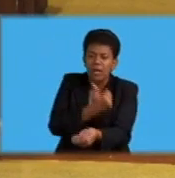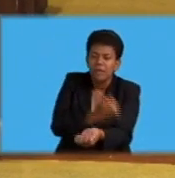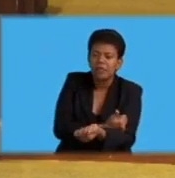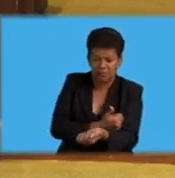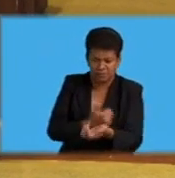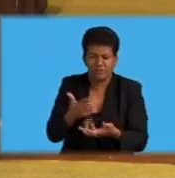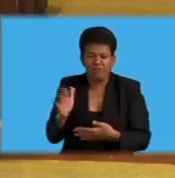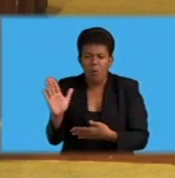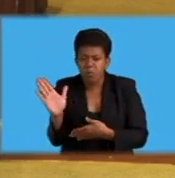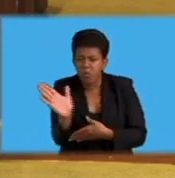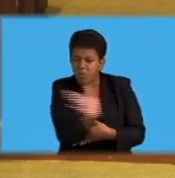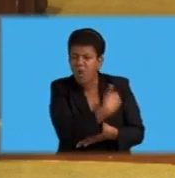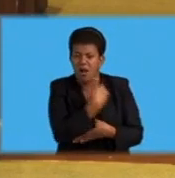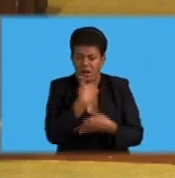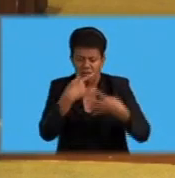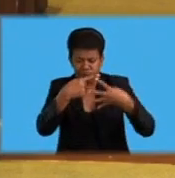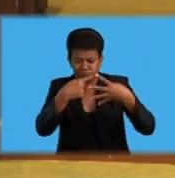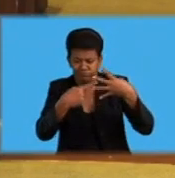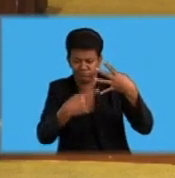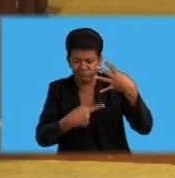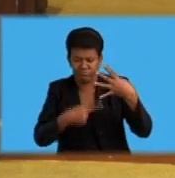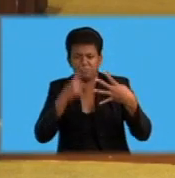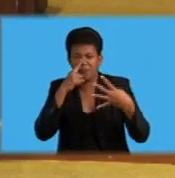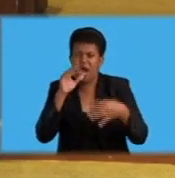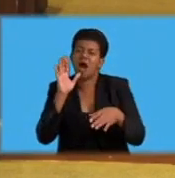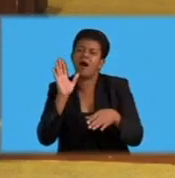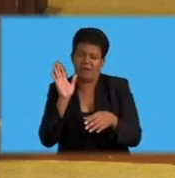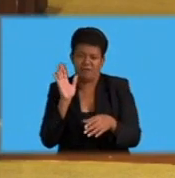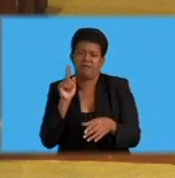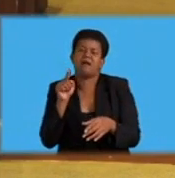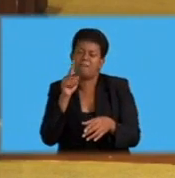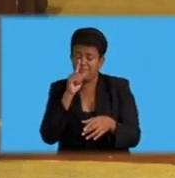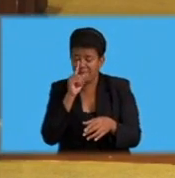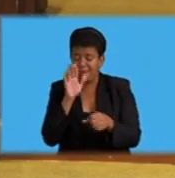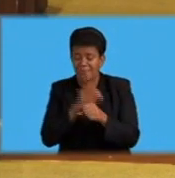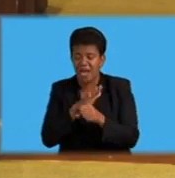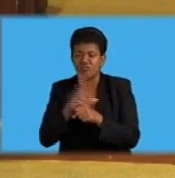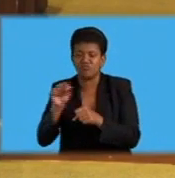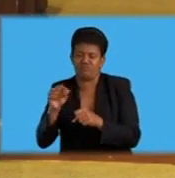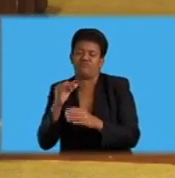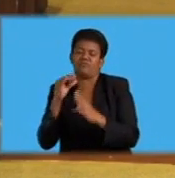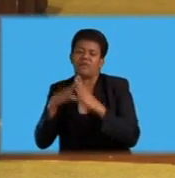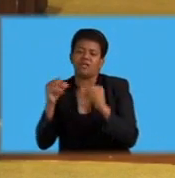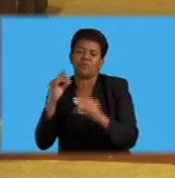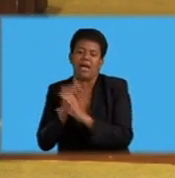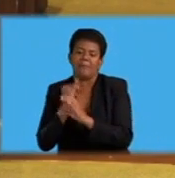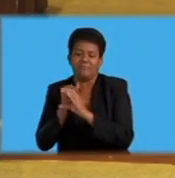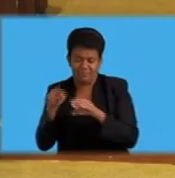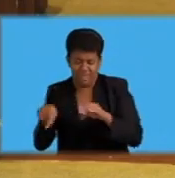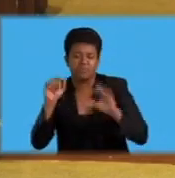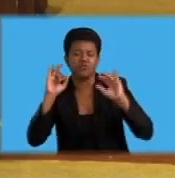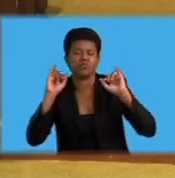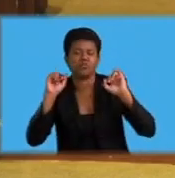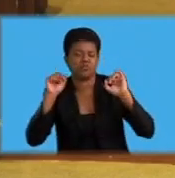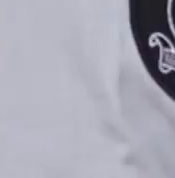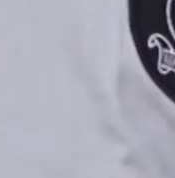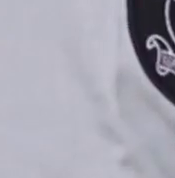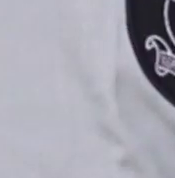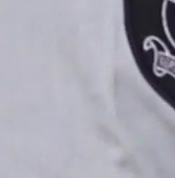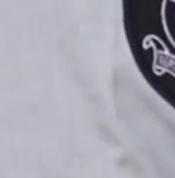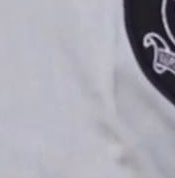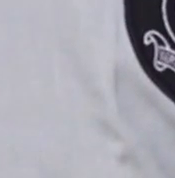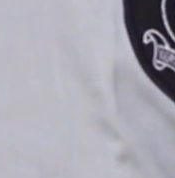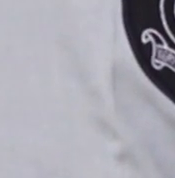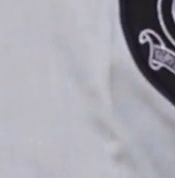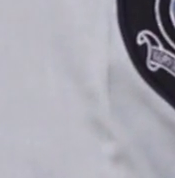our country. These are important issues that ought to be part of the solution.